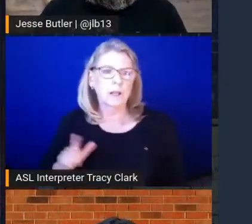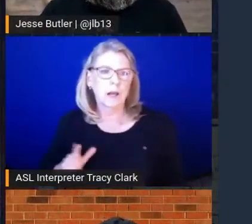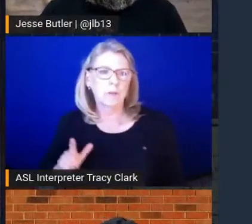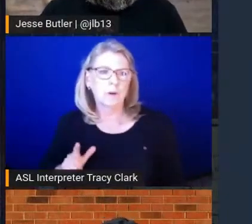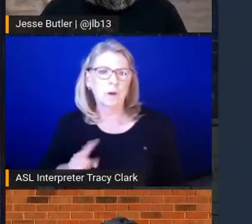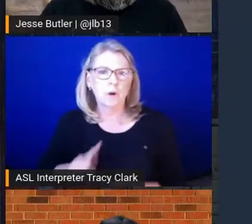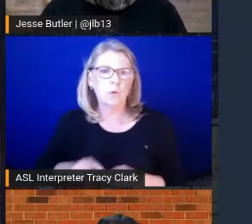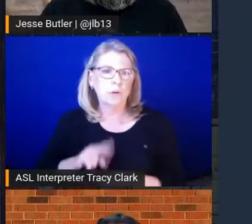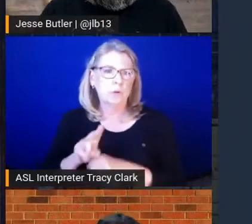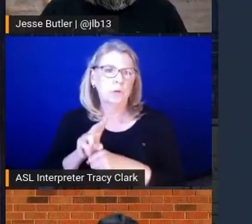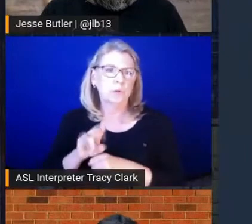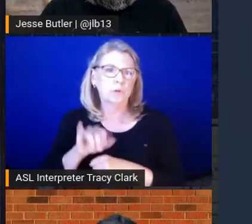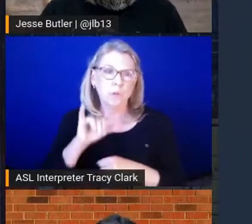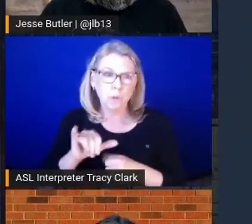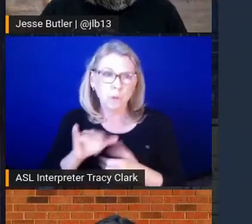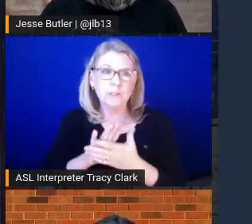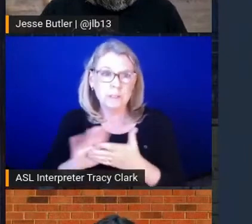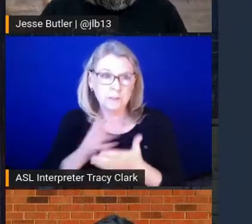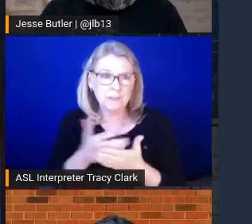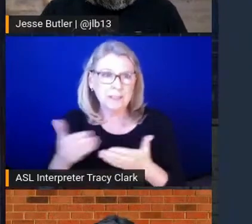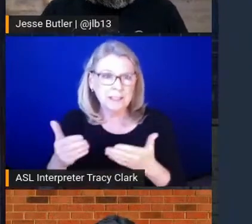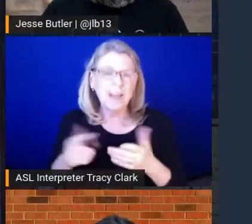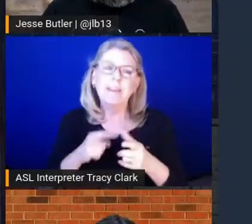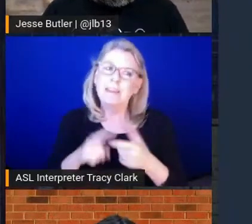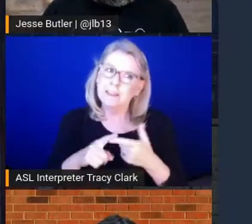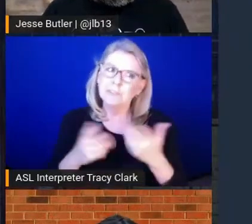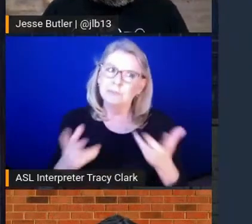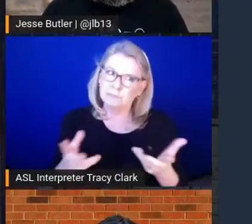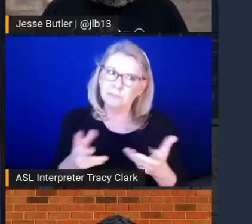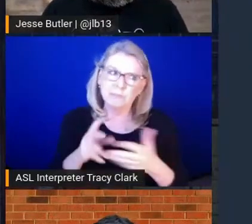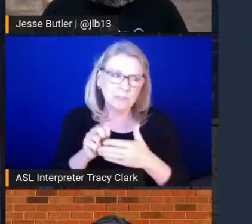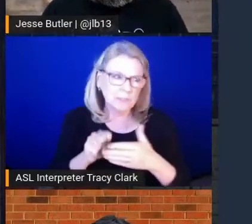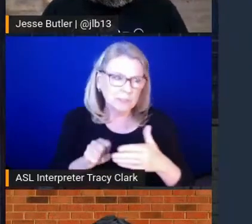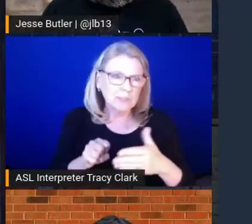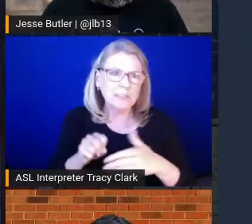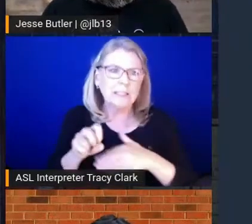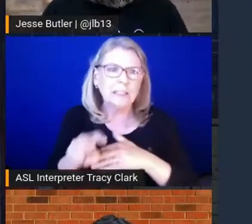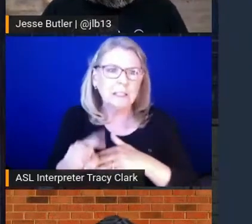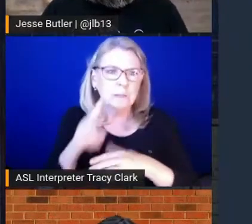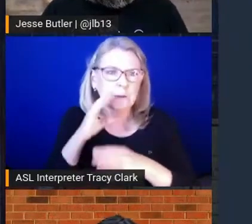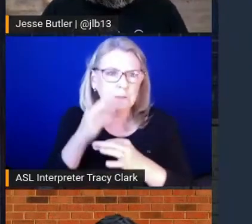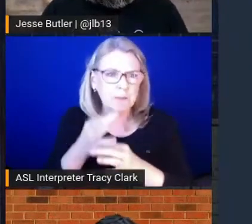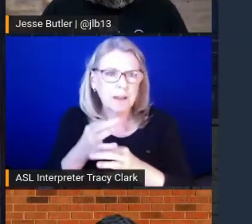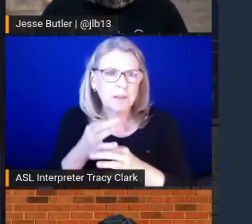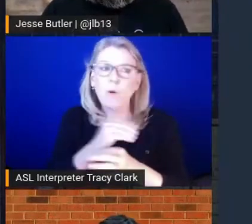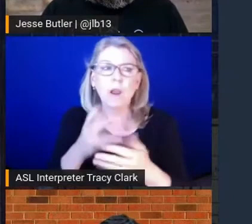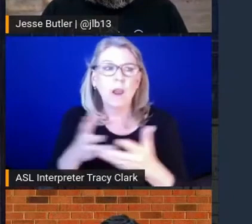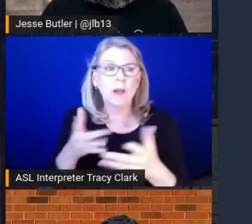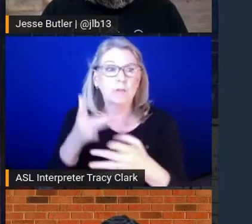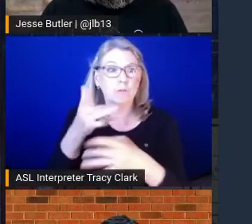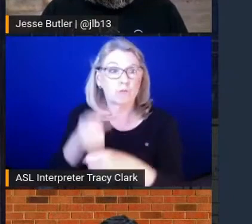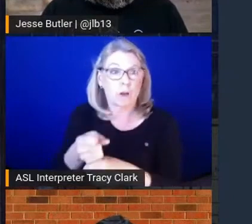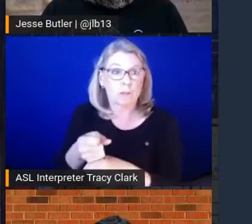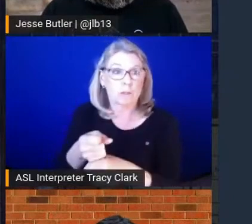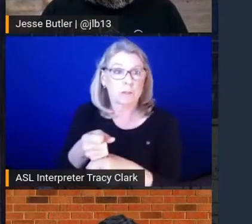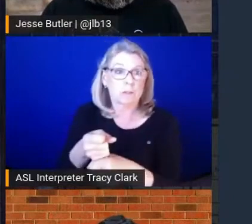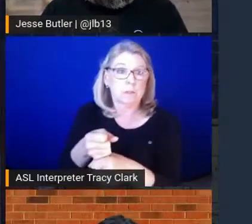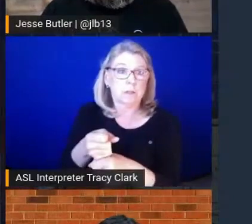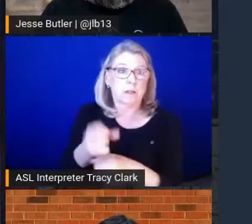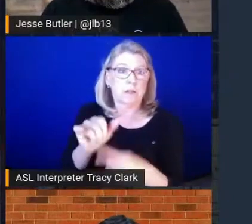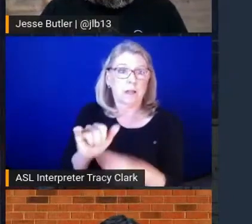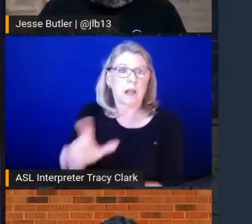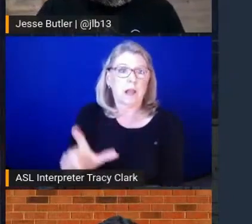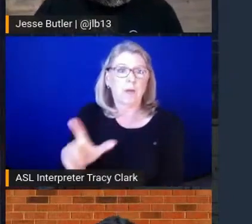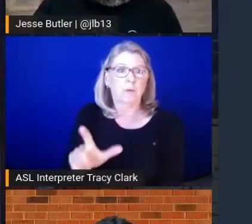you kind of take a leap of faith, or there's a lot of trust involved here that the library will do the right thing. So